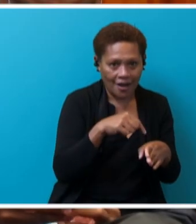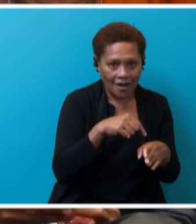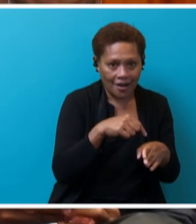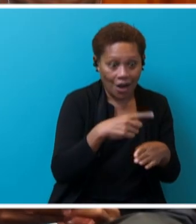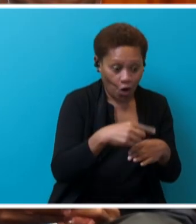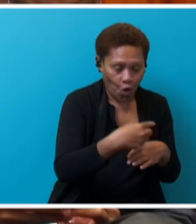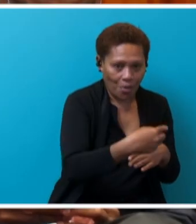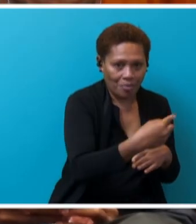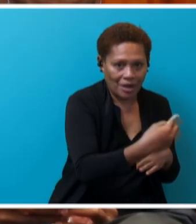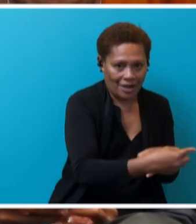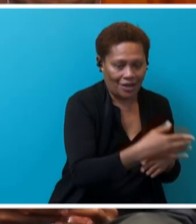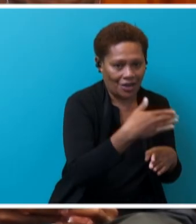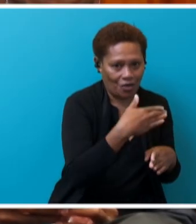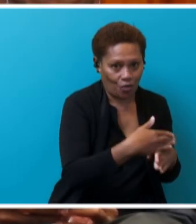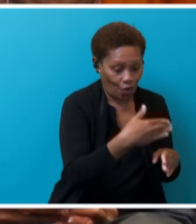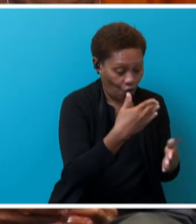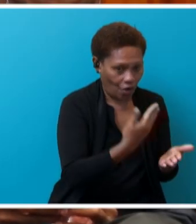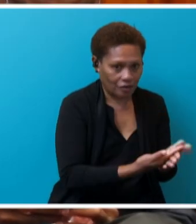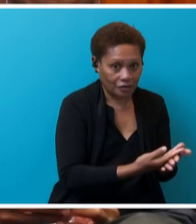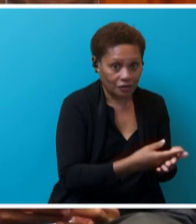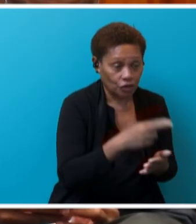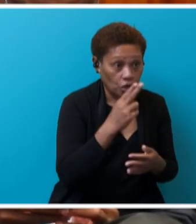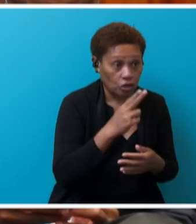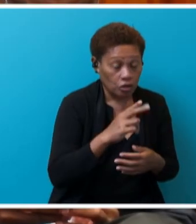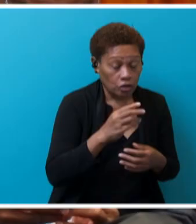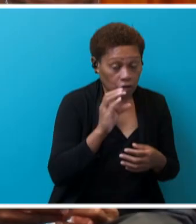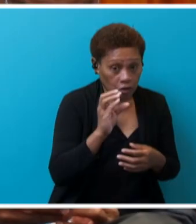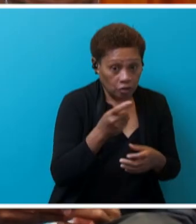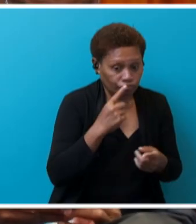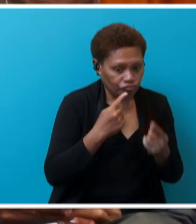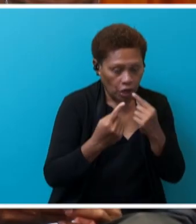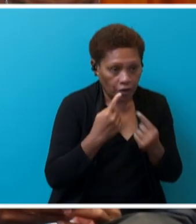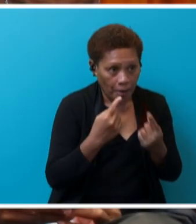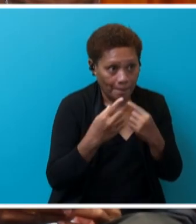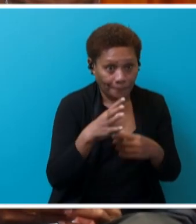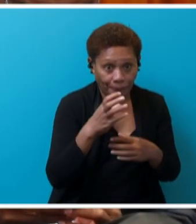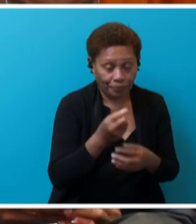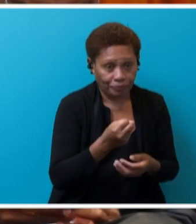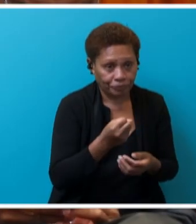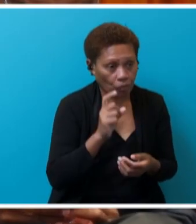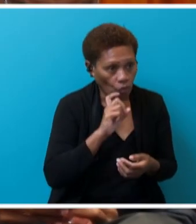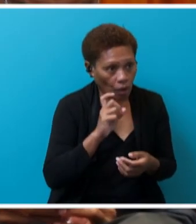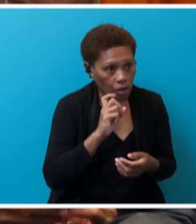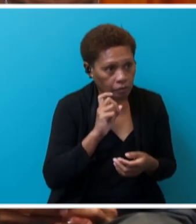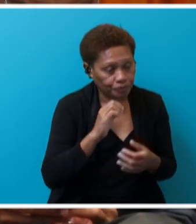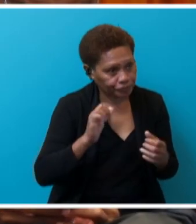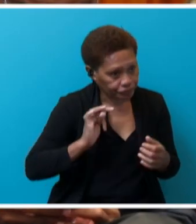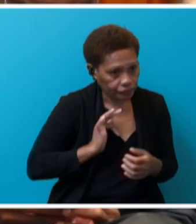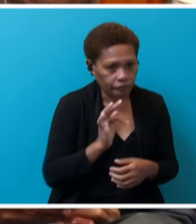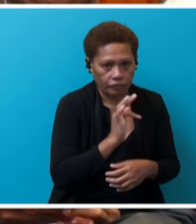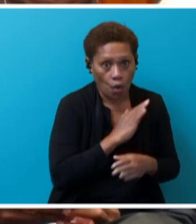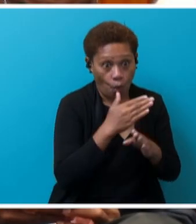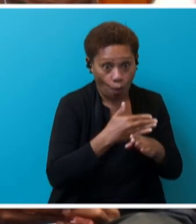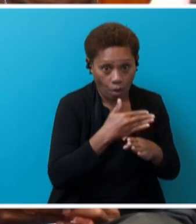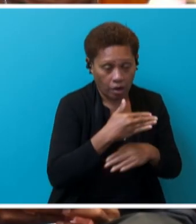complete or work on. I commend the dedication of the Water Authority Board, management and staff, especially those working out there